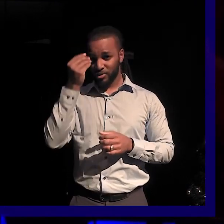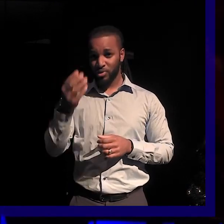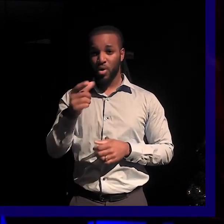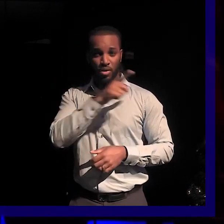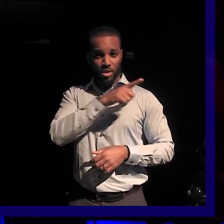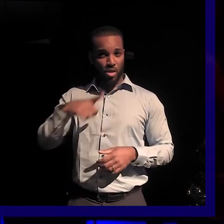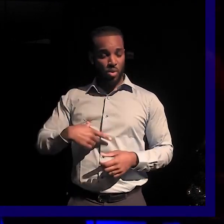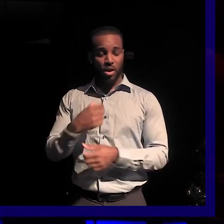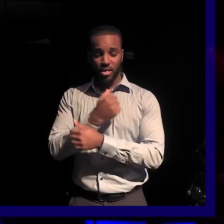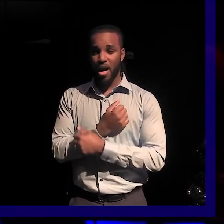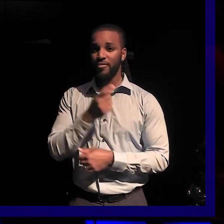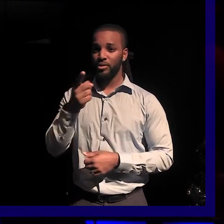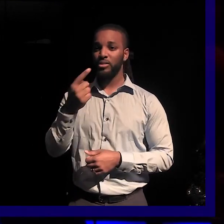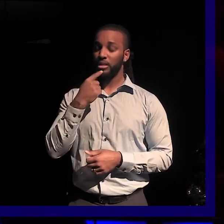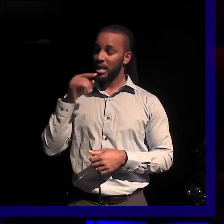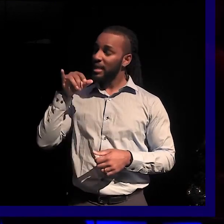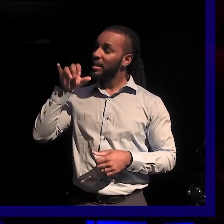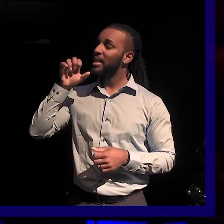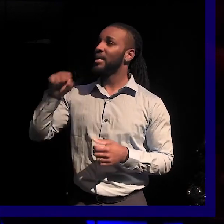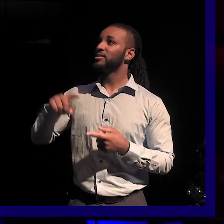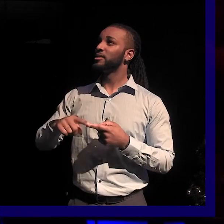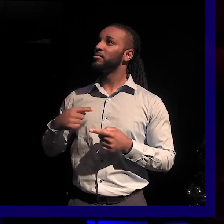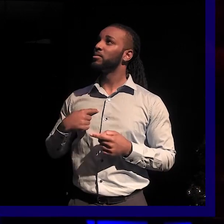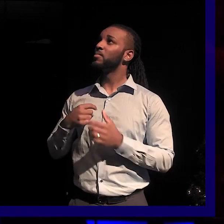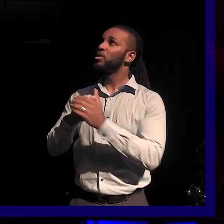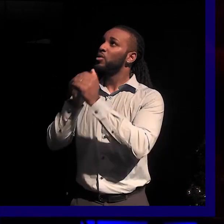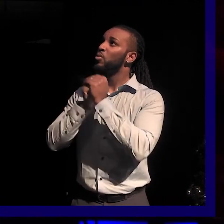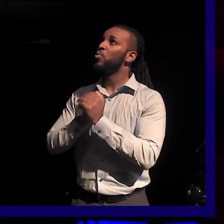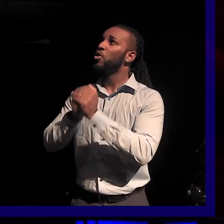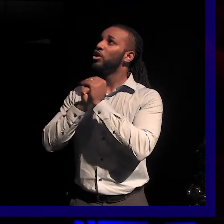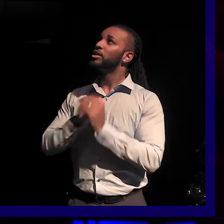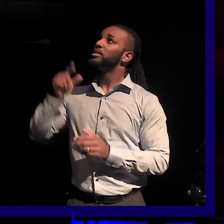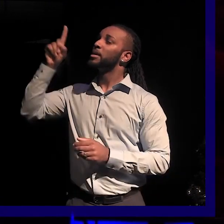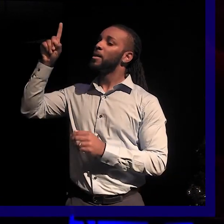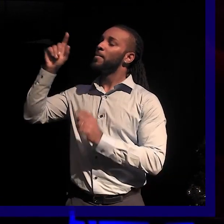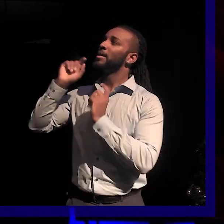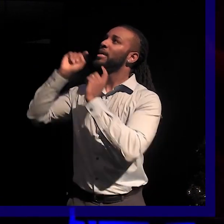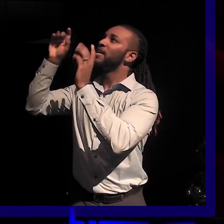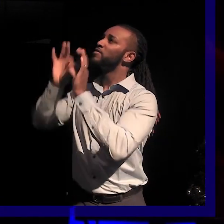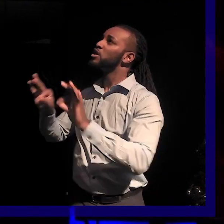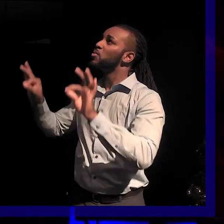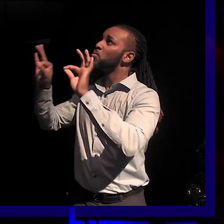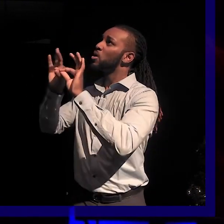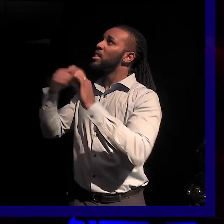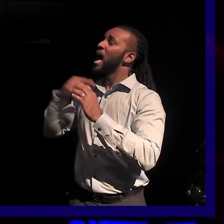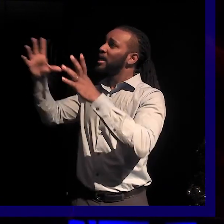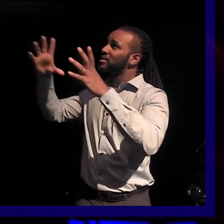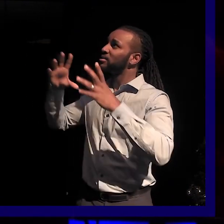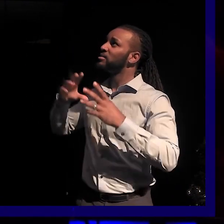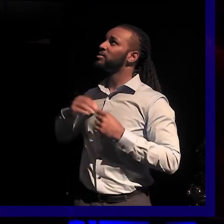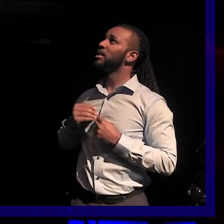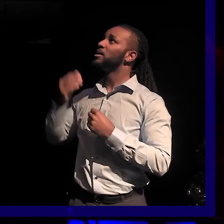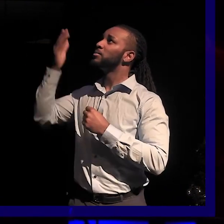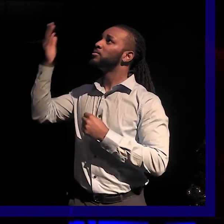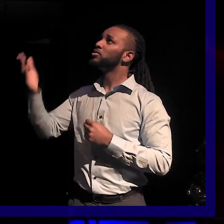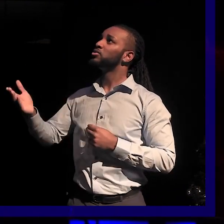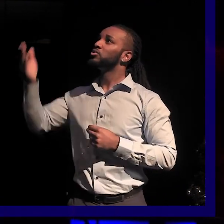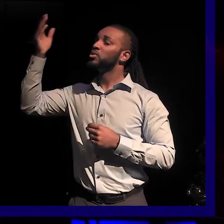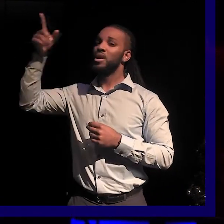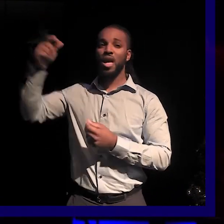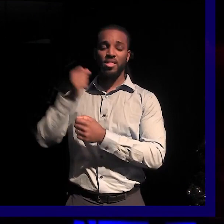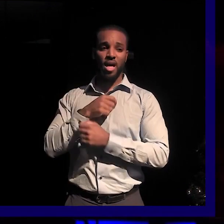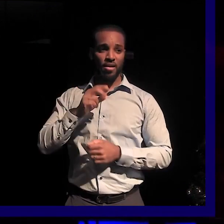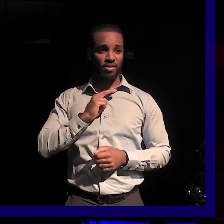I love you. Just say yes to me. Worship me. Give me worth. I accept you right where you are. I love you right where you